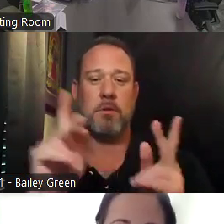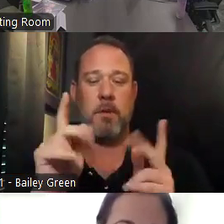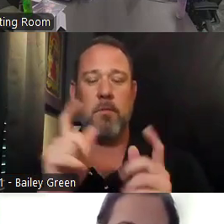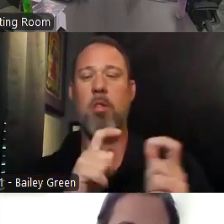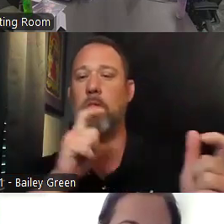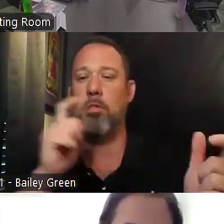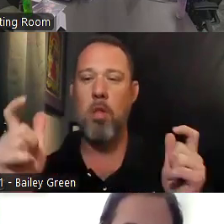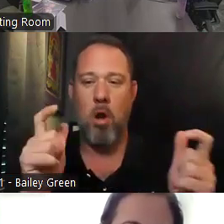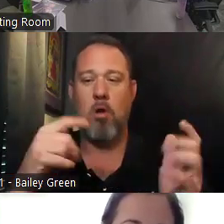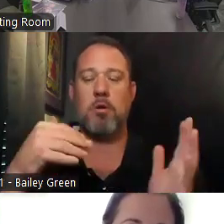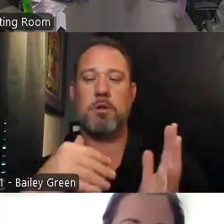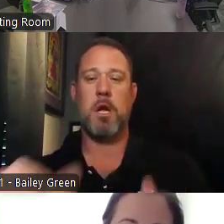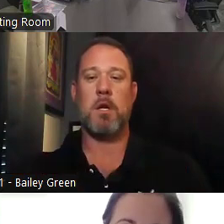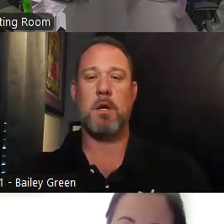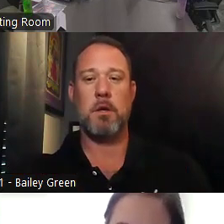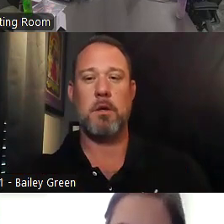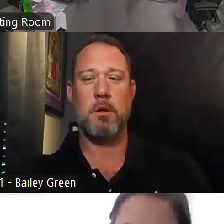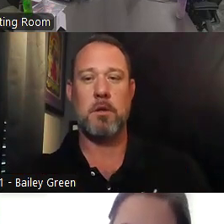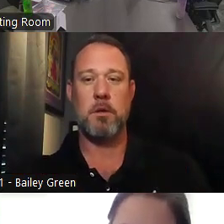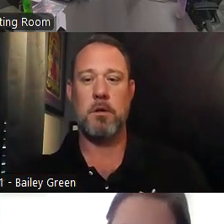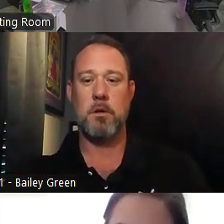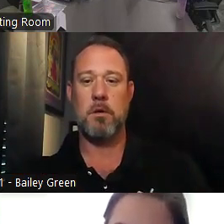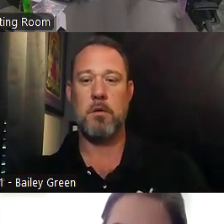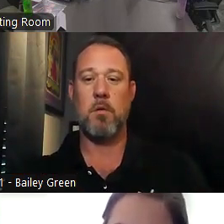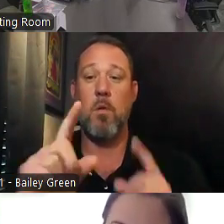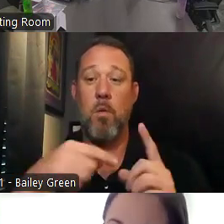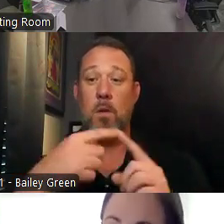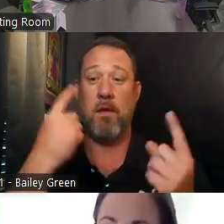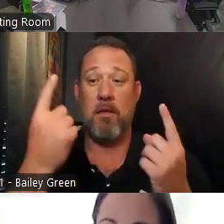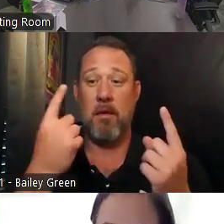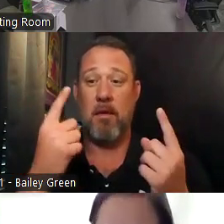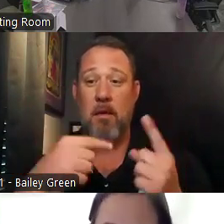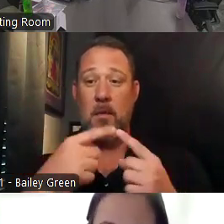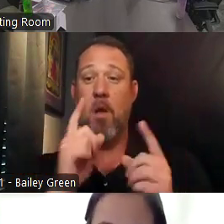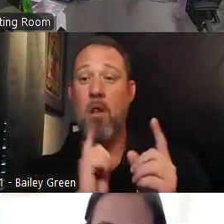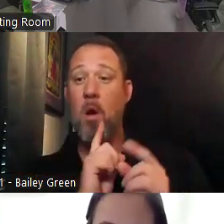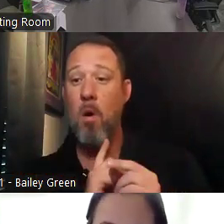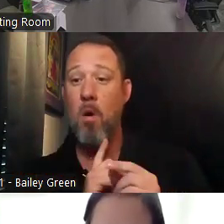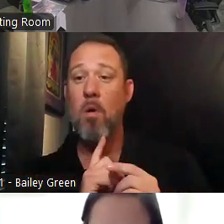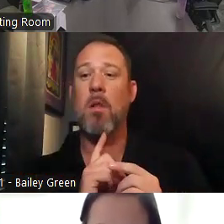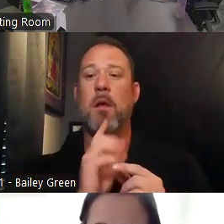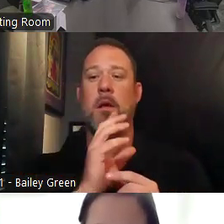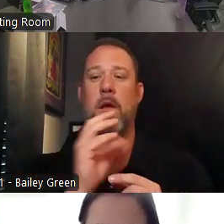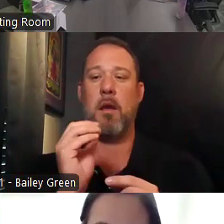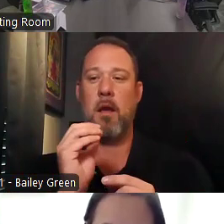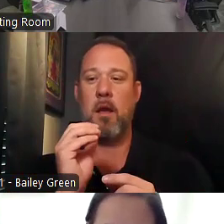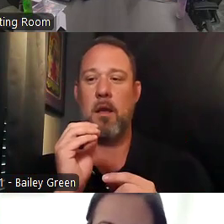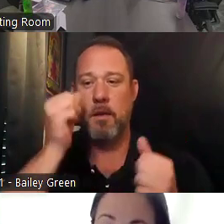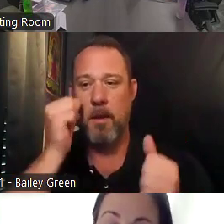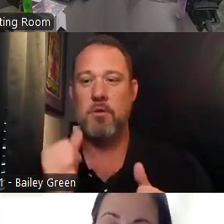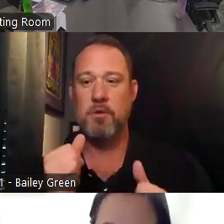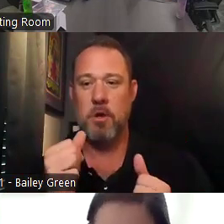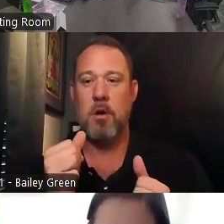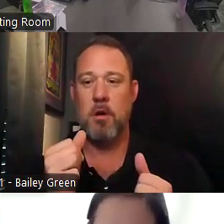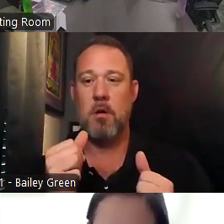large representative study, is that often when we think about loneliness and dementia, we think,